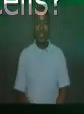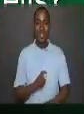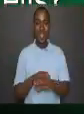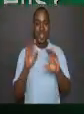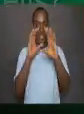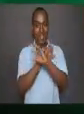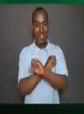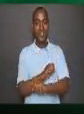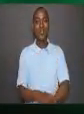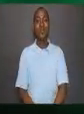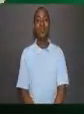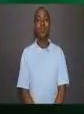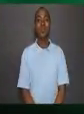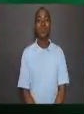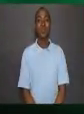Time's up.